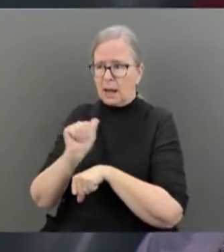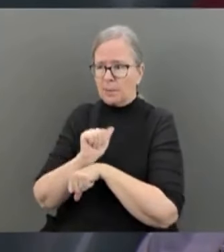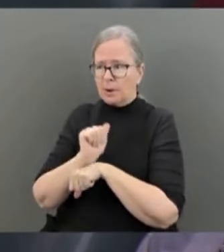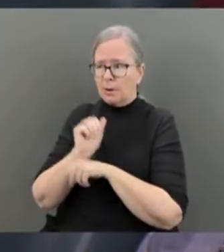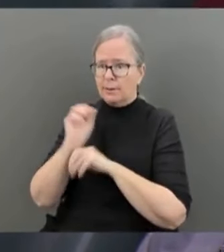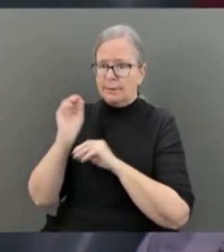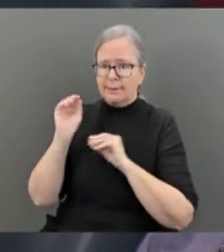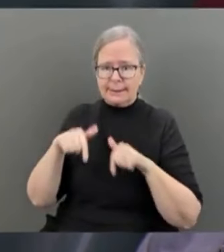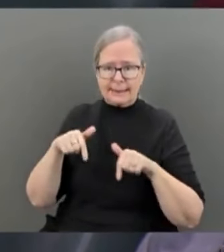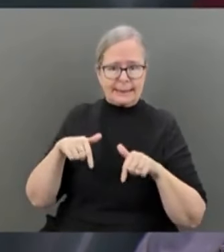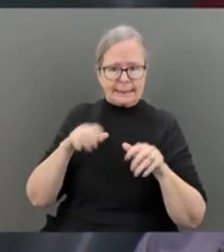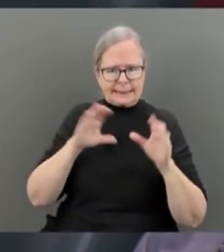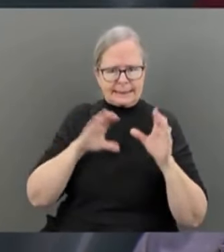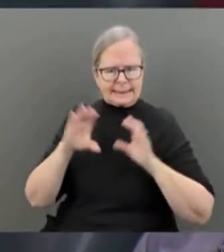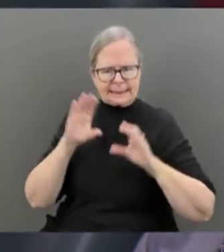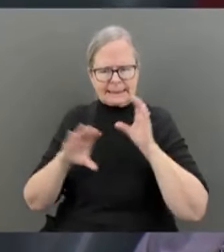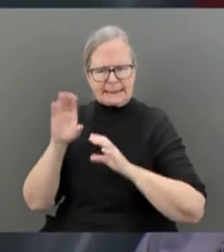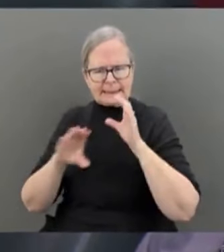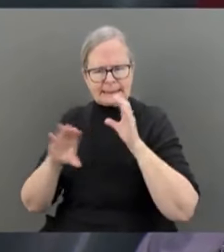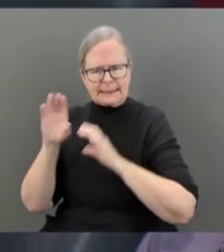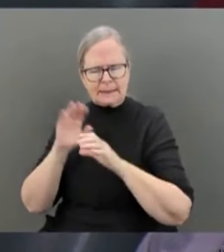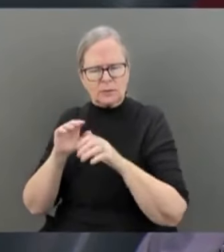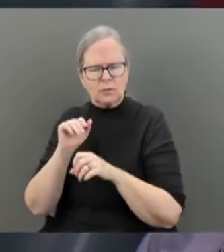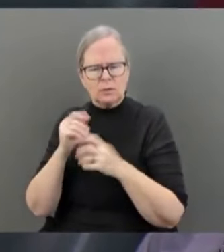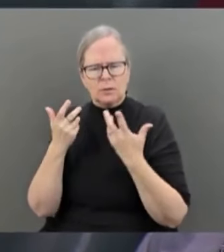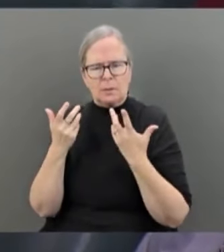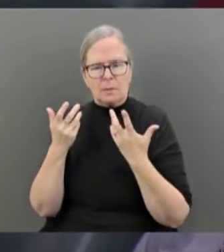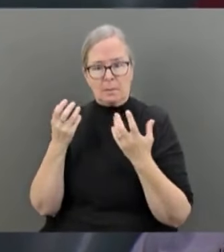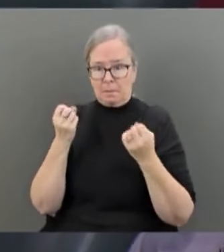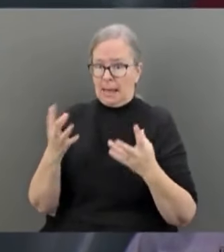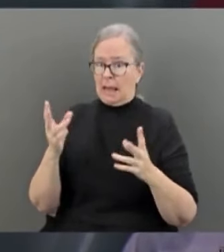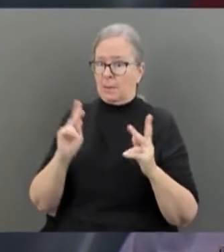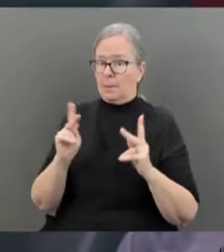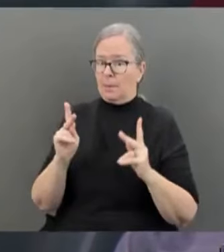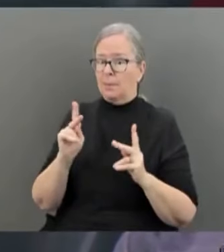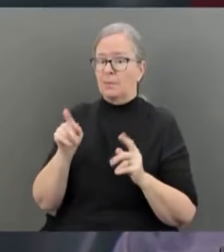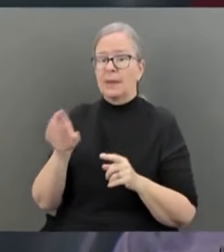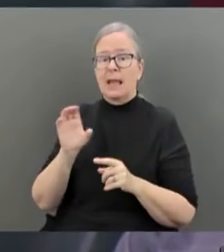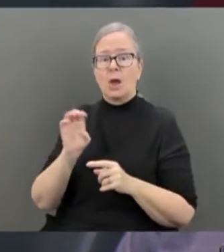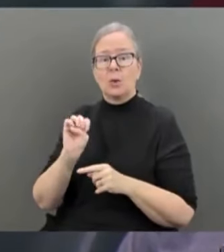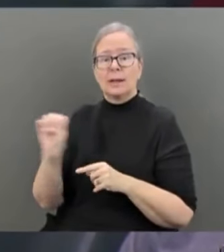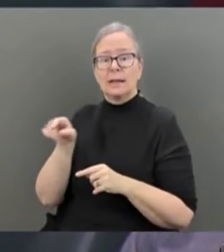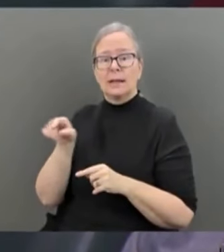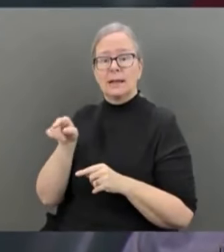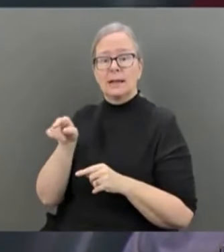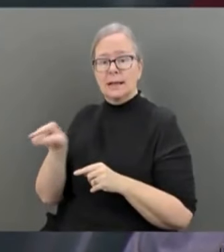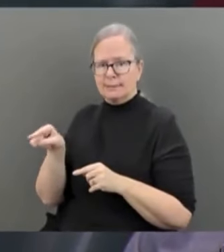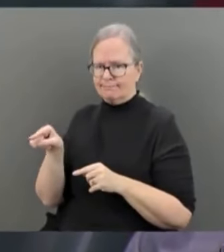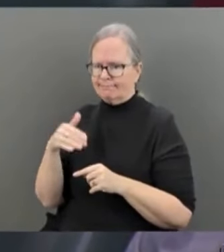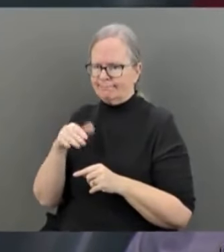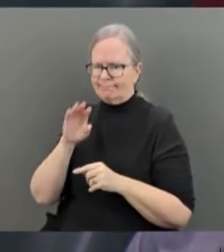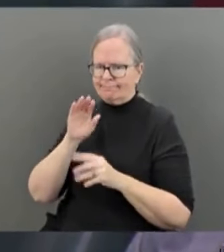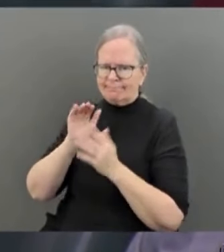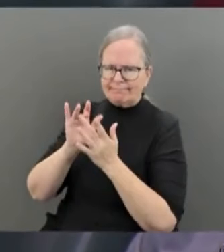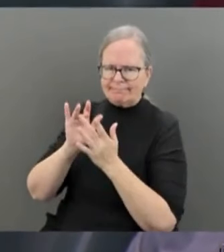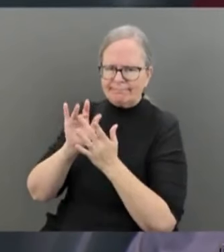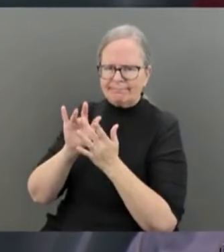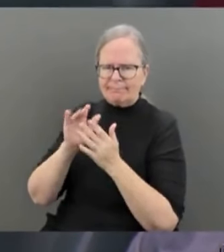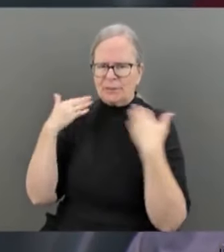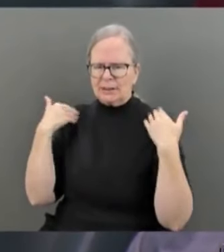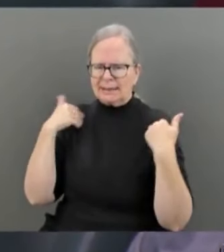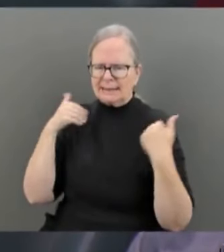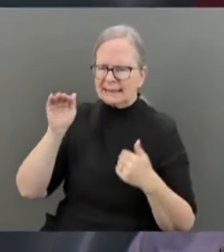constituents in Calgary East. Can the Minister please share what our government is doing to create jobs to address this